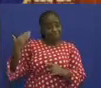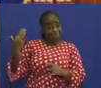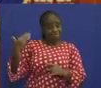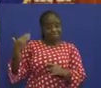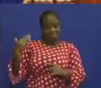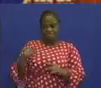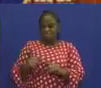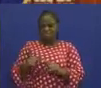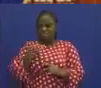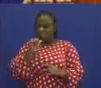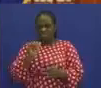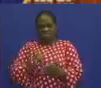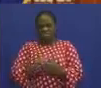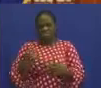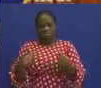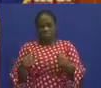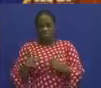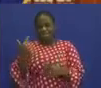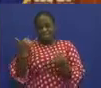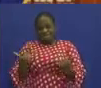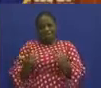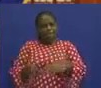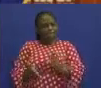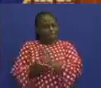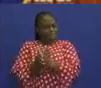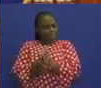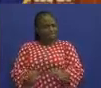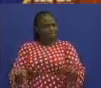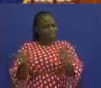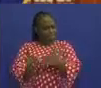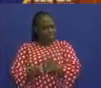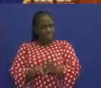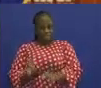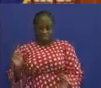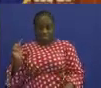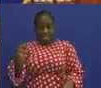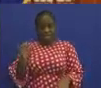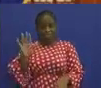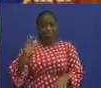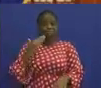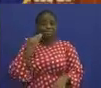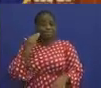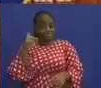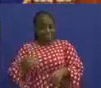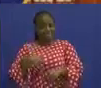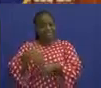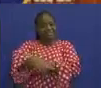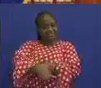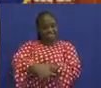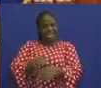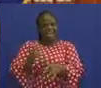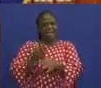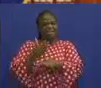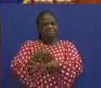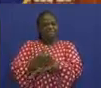that is not the case. So it has become necessary for me to come to your homes this evening after a